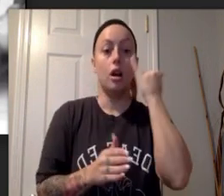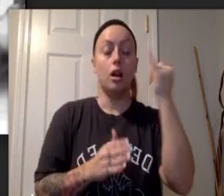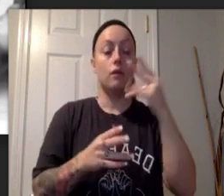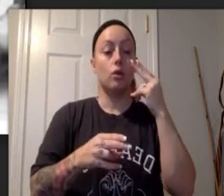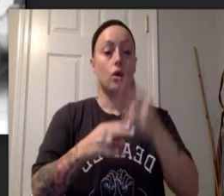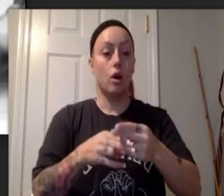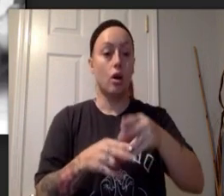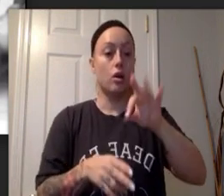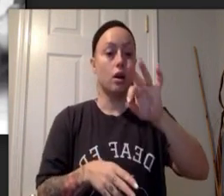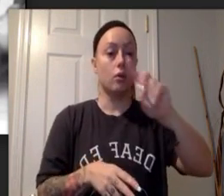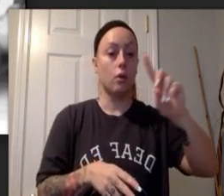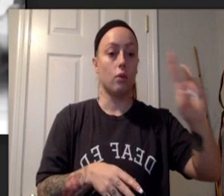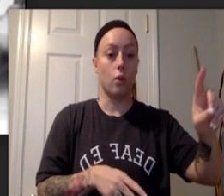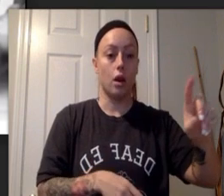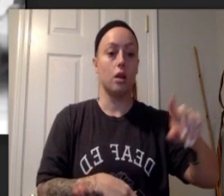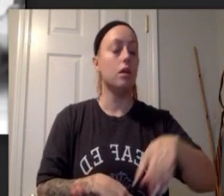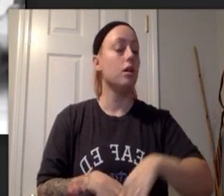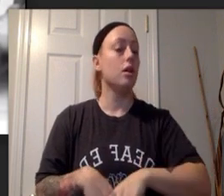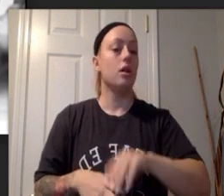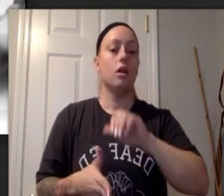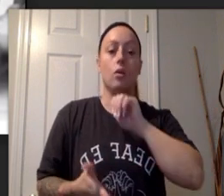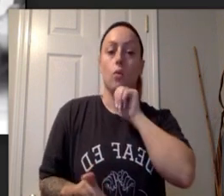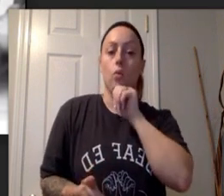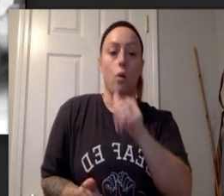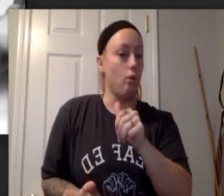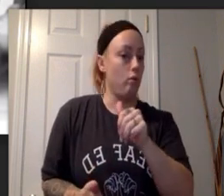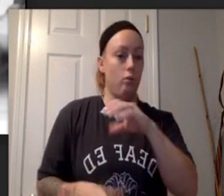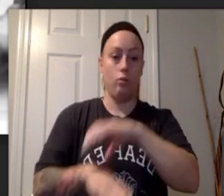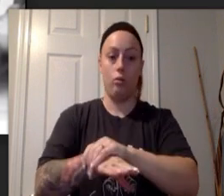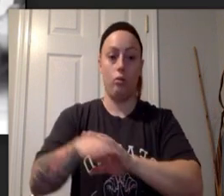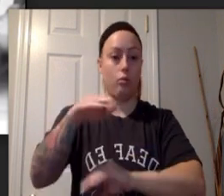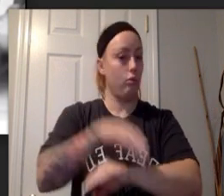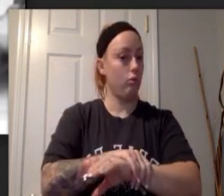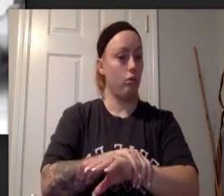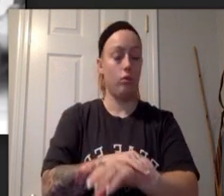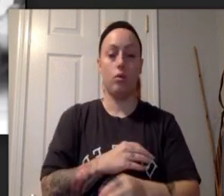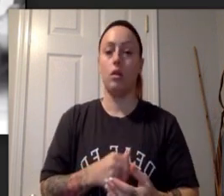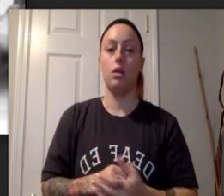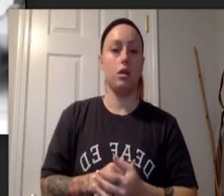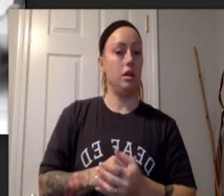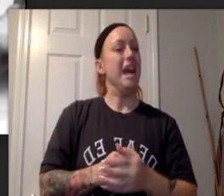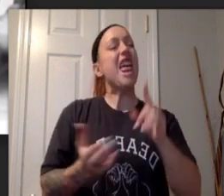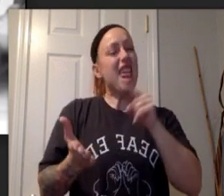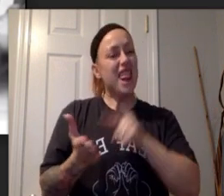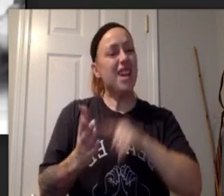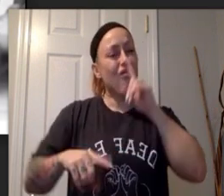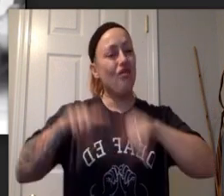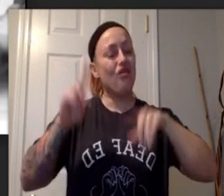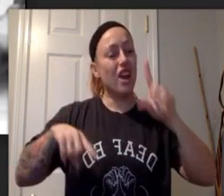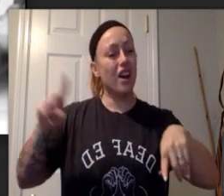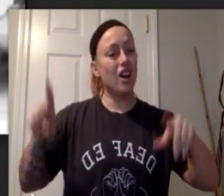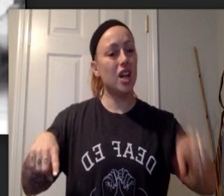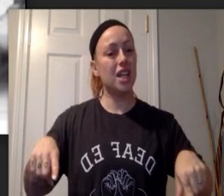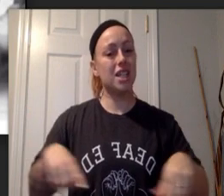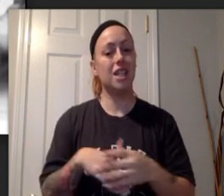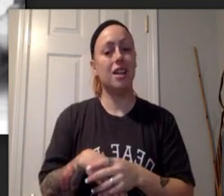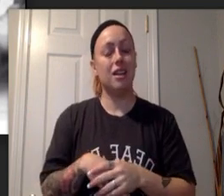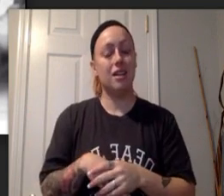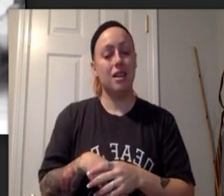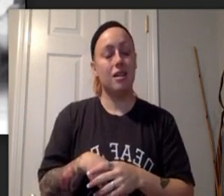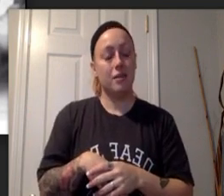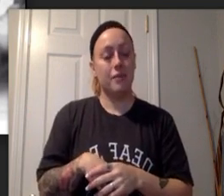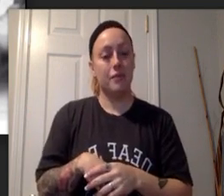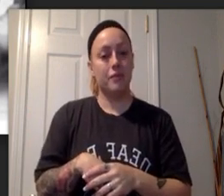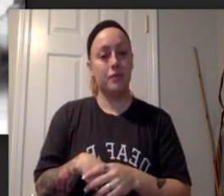to report an overdose. I will just say, because this has already been a very case-by-case basis with a lot of caveats, and